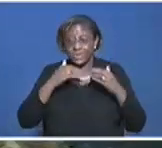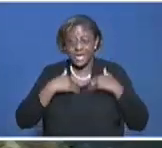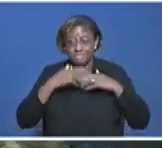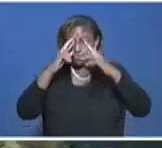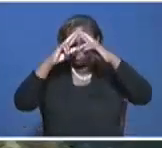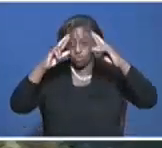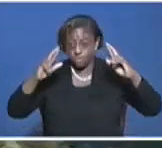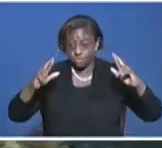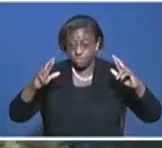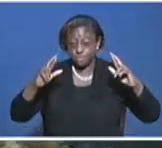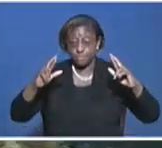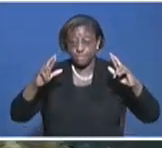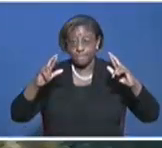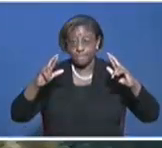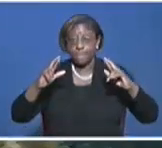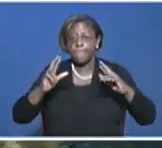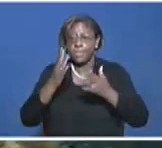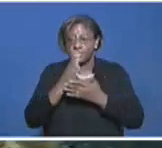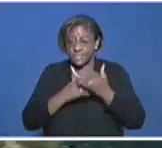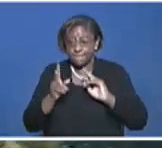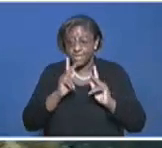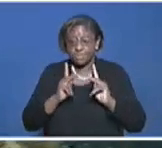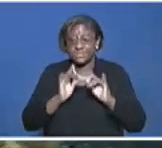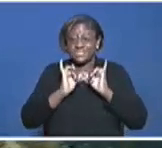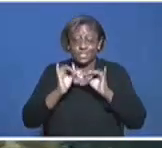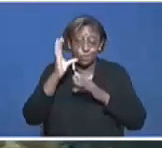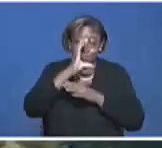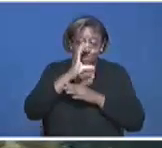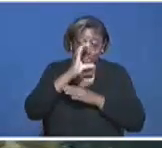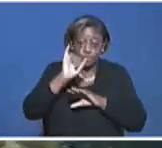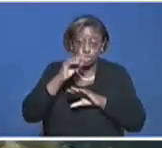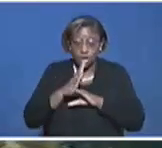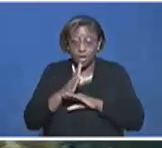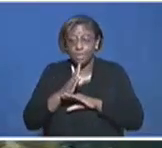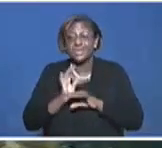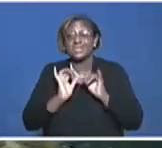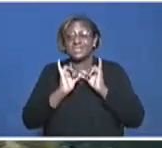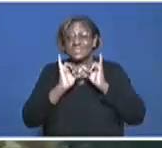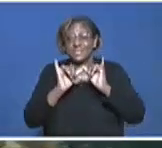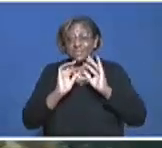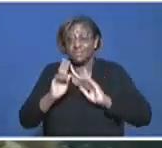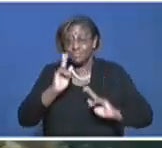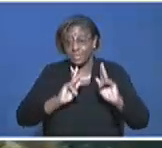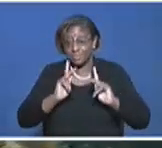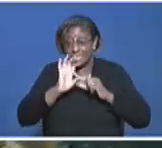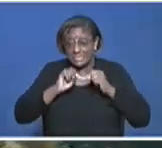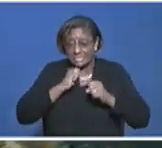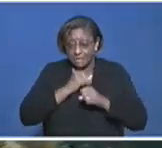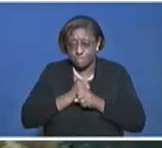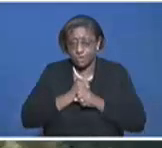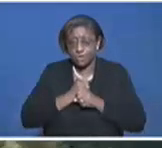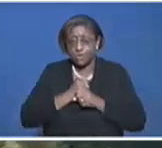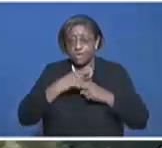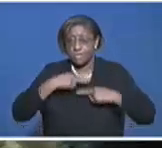heads. Too many of our people are still in search of job opportunities. Too many of our people are still suffering from health